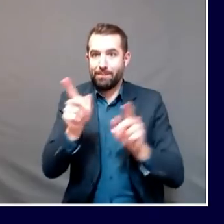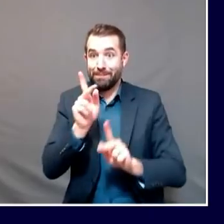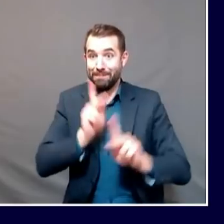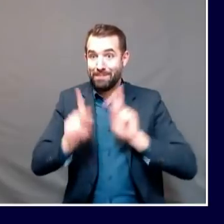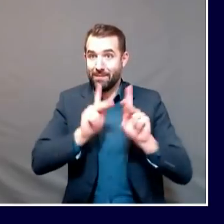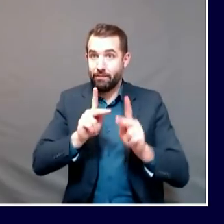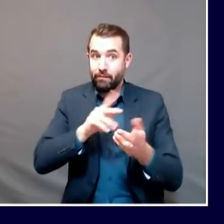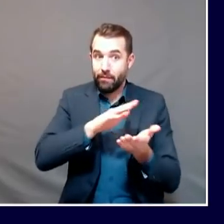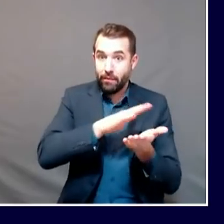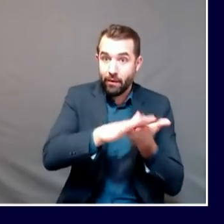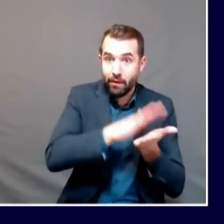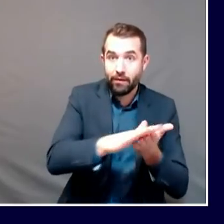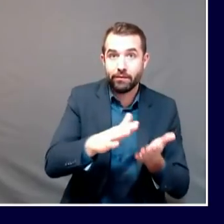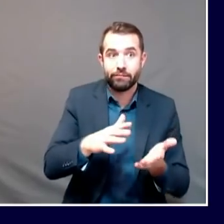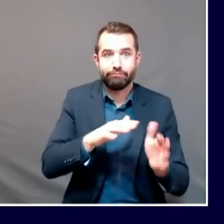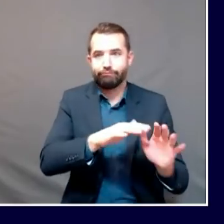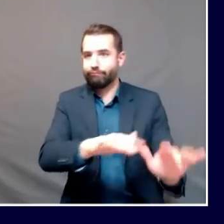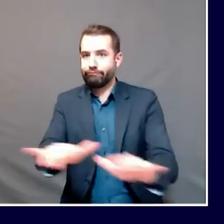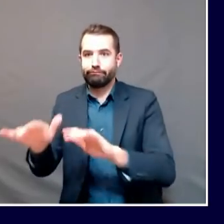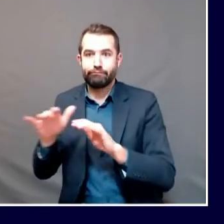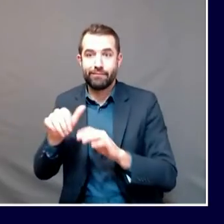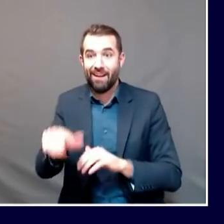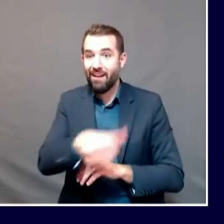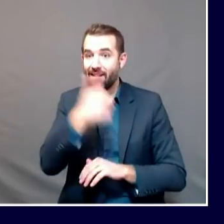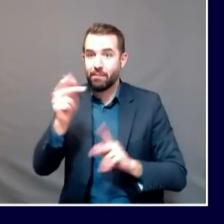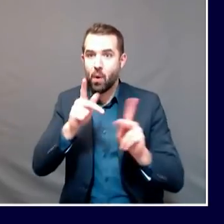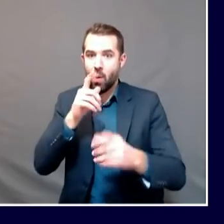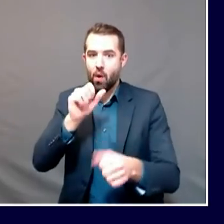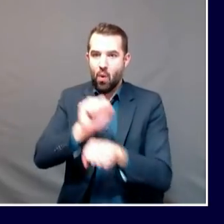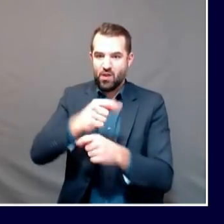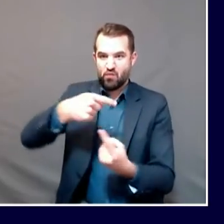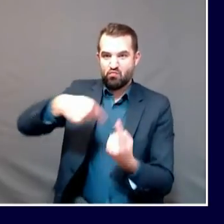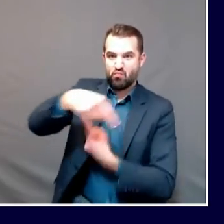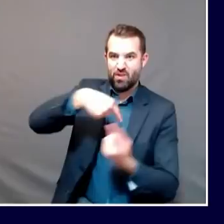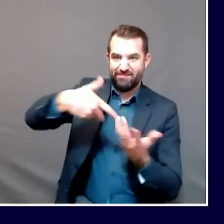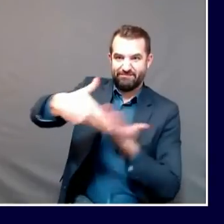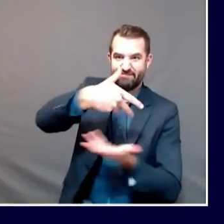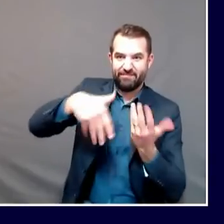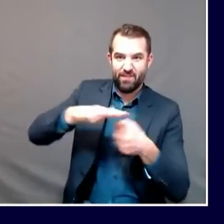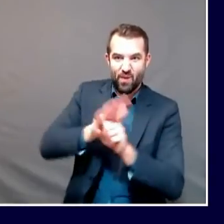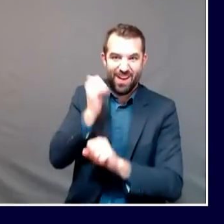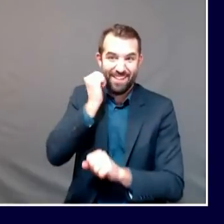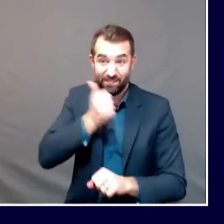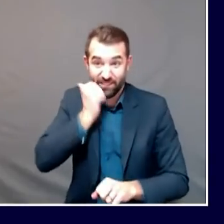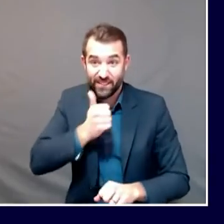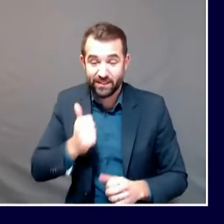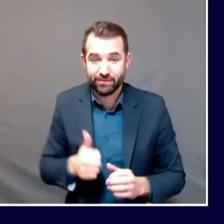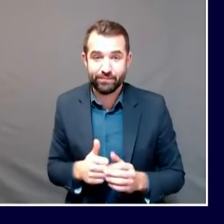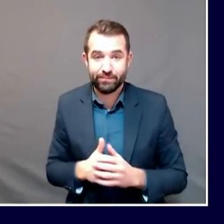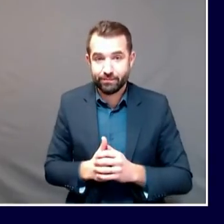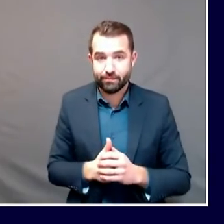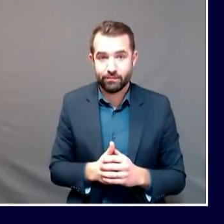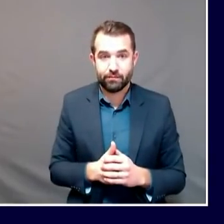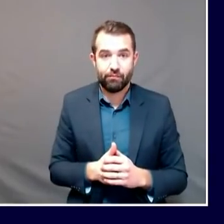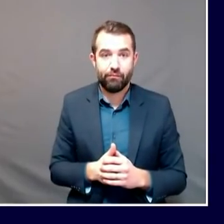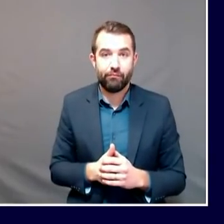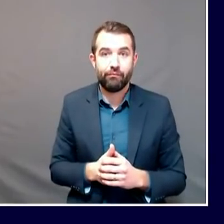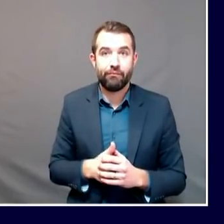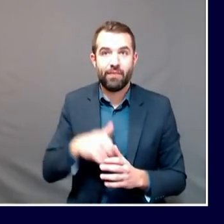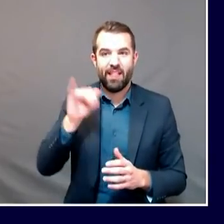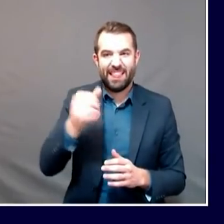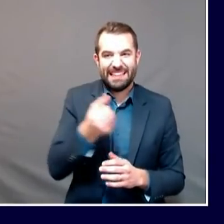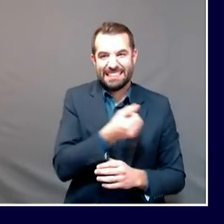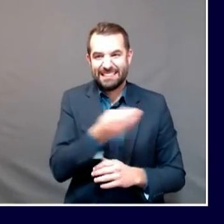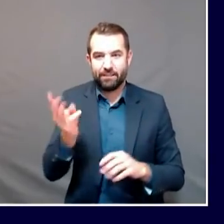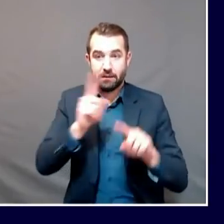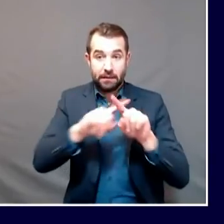is changing as I speak because vaccine clinics are occurring at hospitals across the state as we are